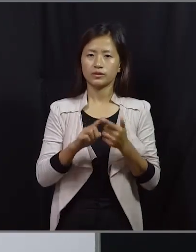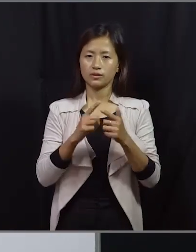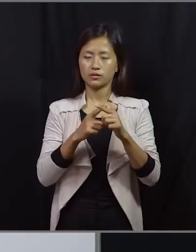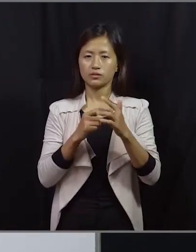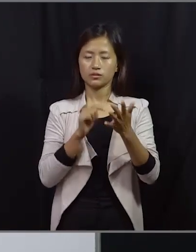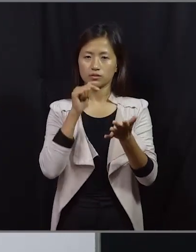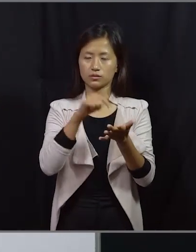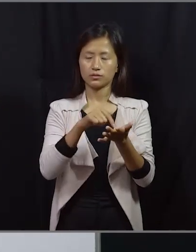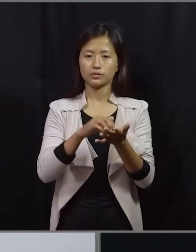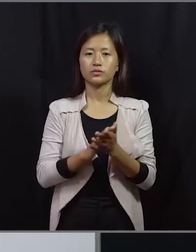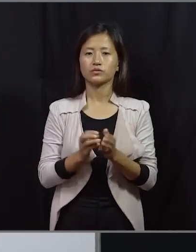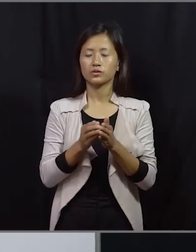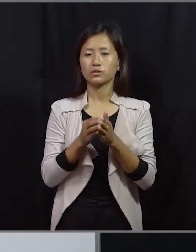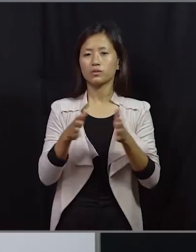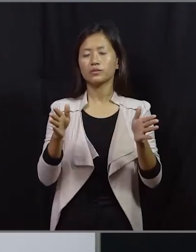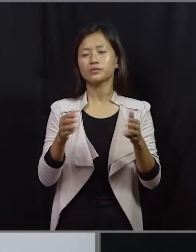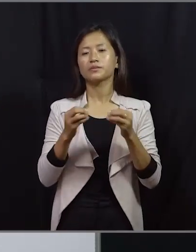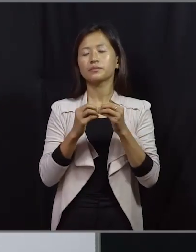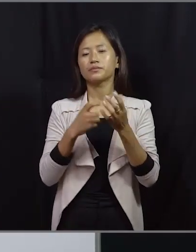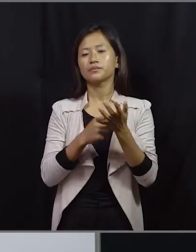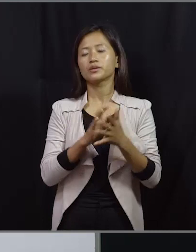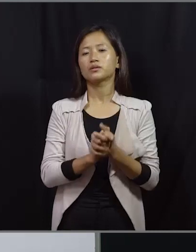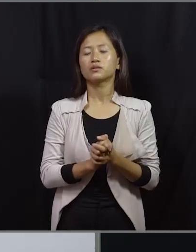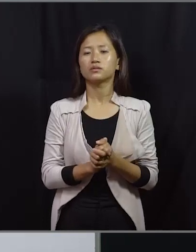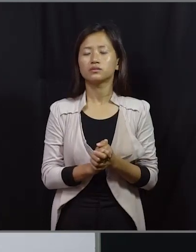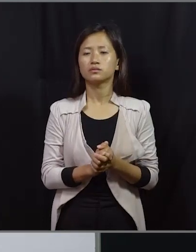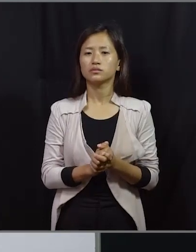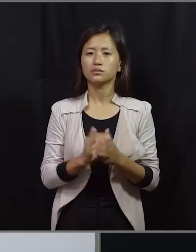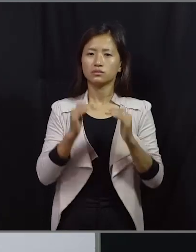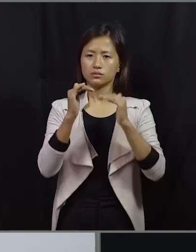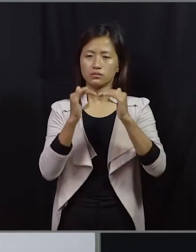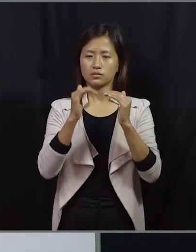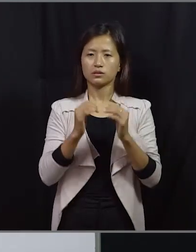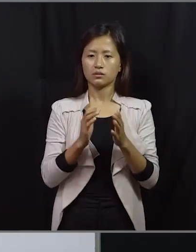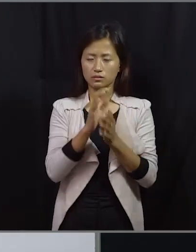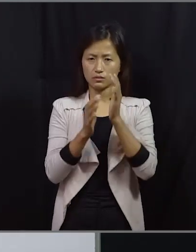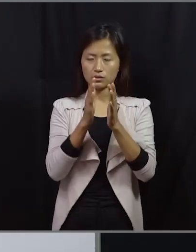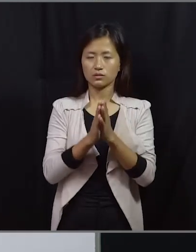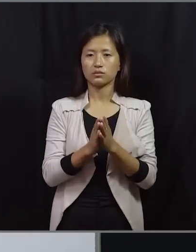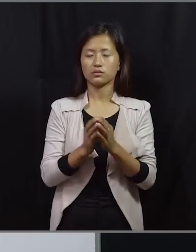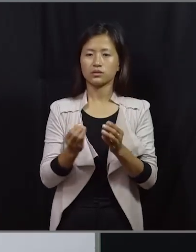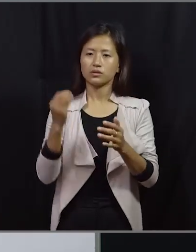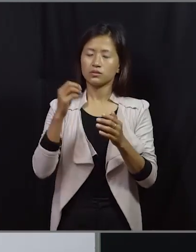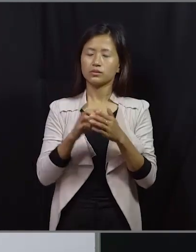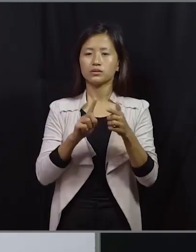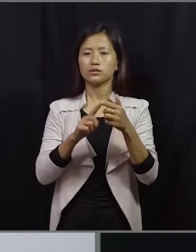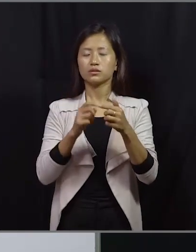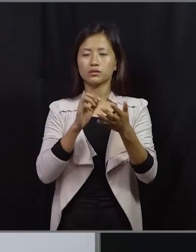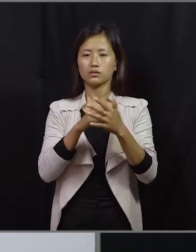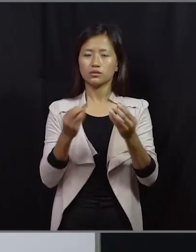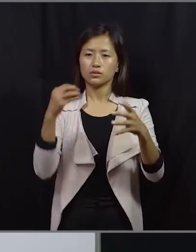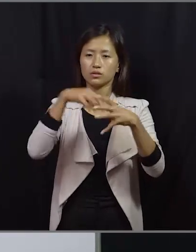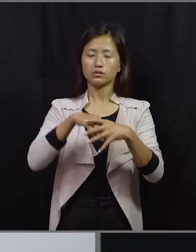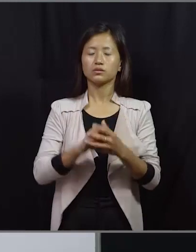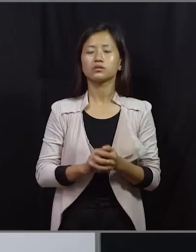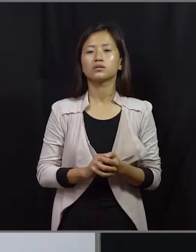points for the open bracket. That's why we are not putting that equal sign. If you put the equal sign, that means the extreme points also included. Okay, in that